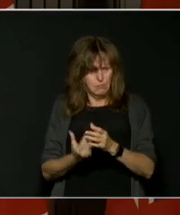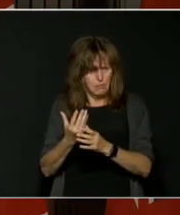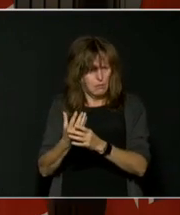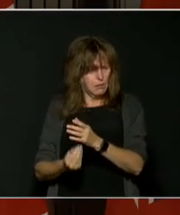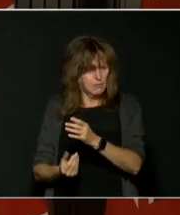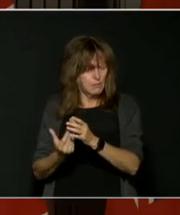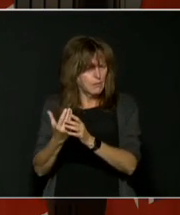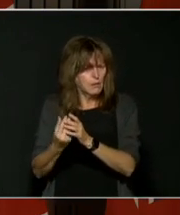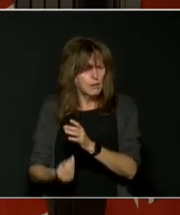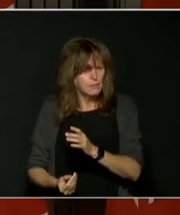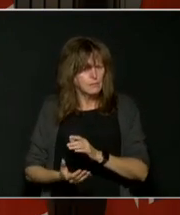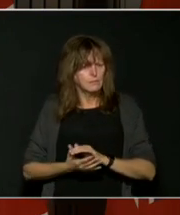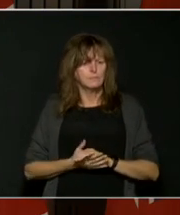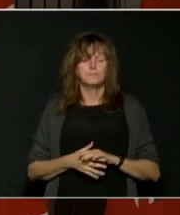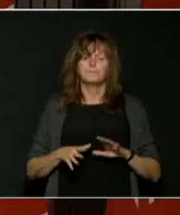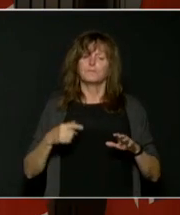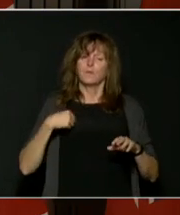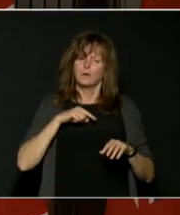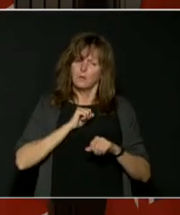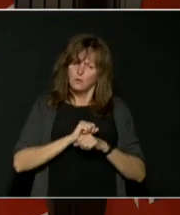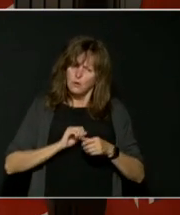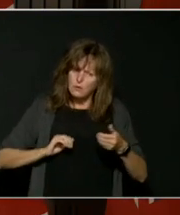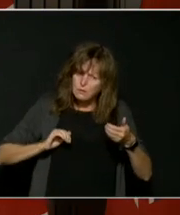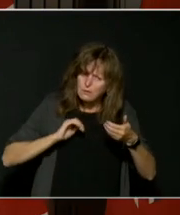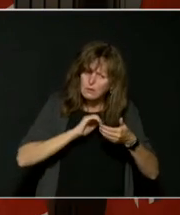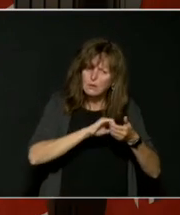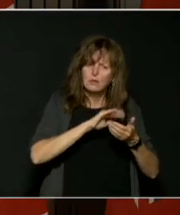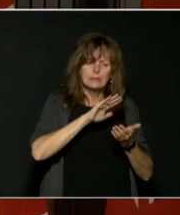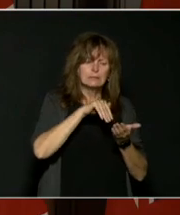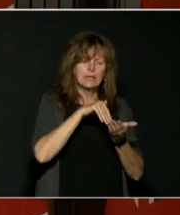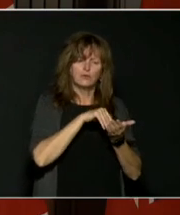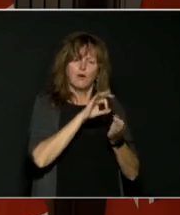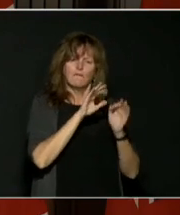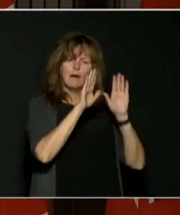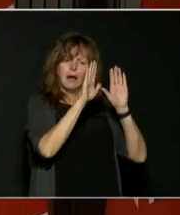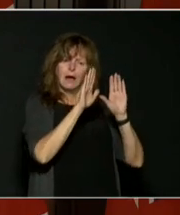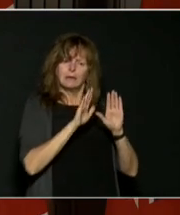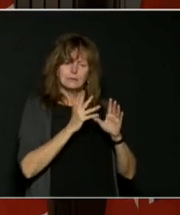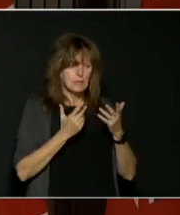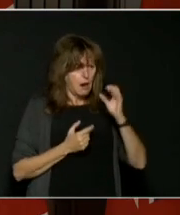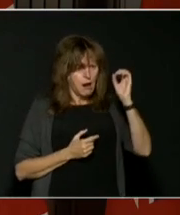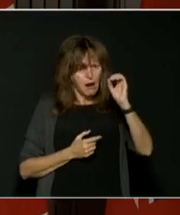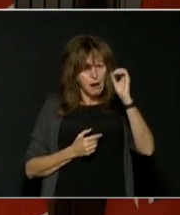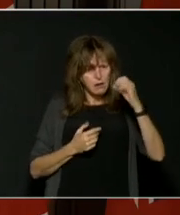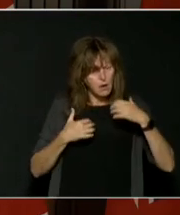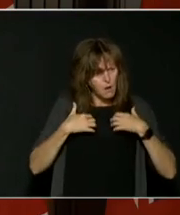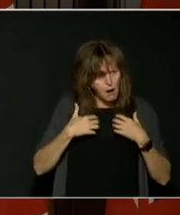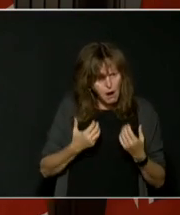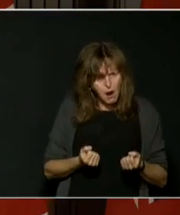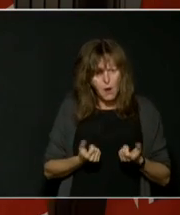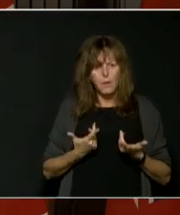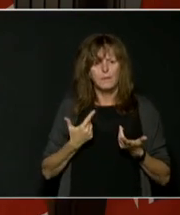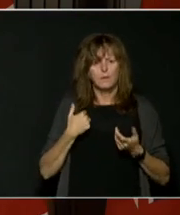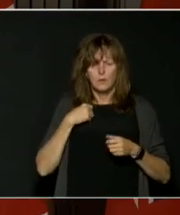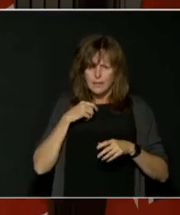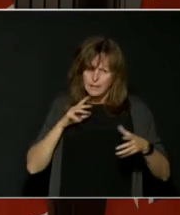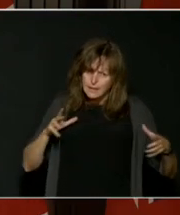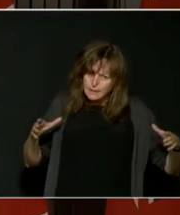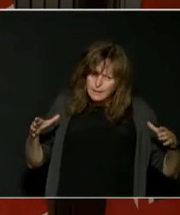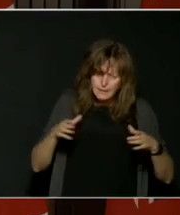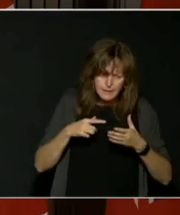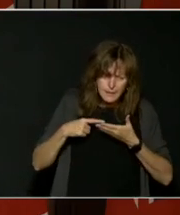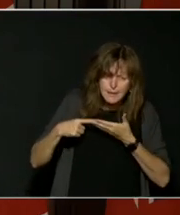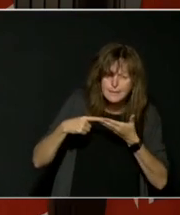with the Centre of Excellence at the Ontario Health to look at best ways to understand what